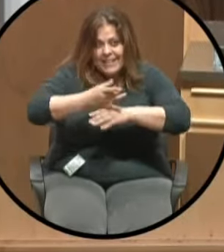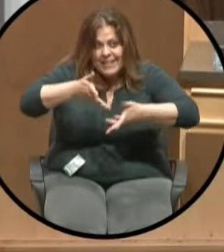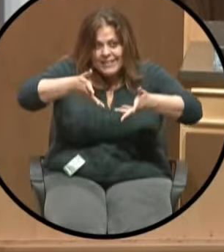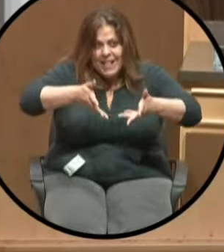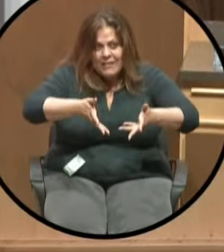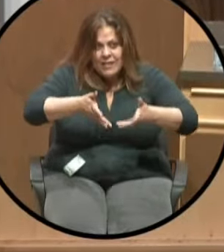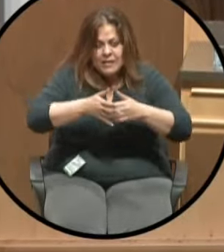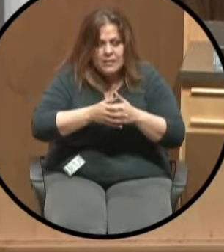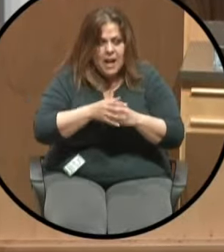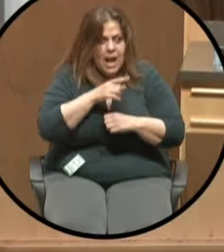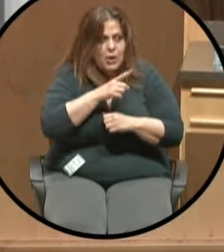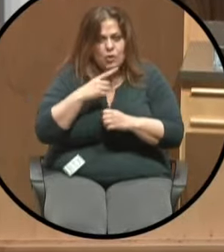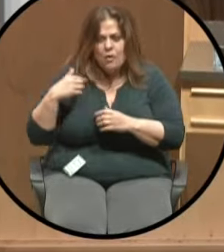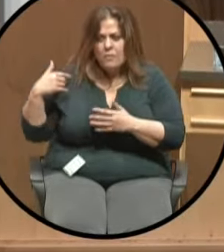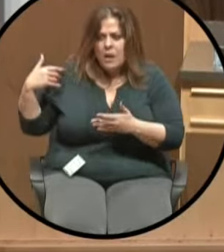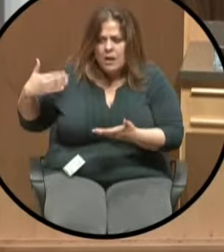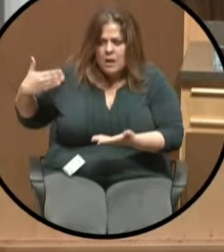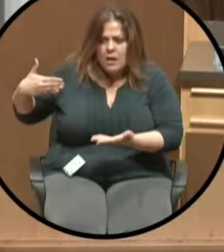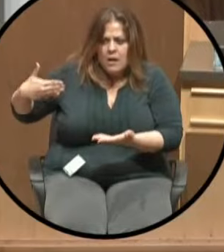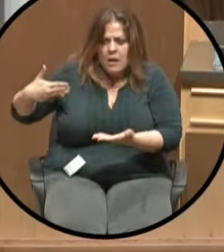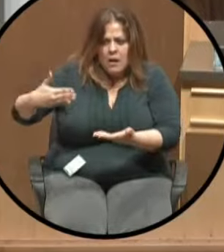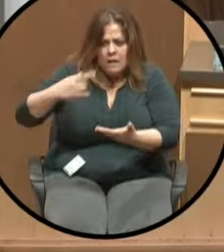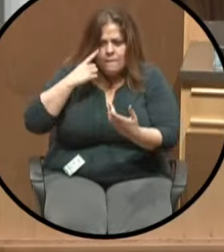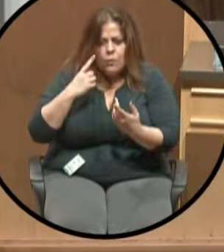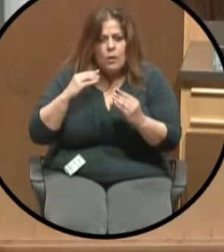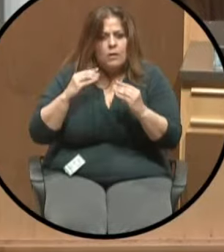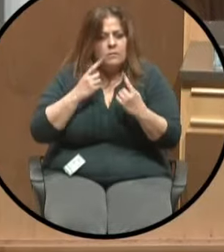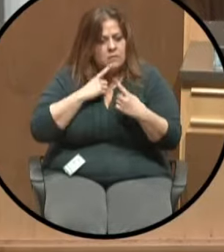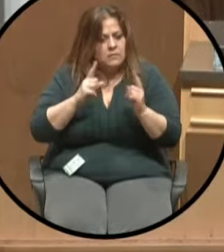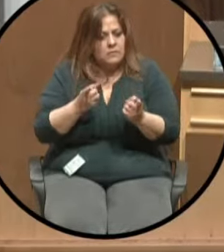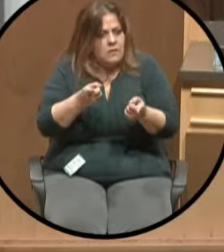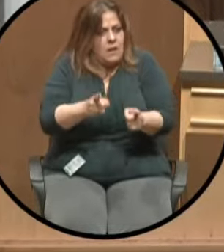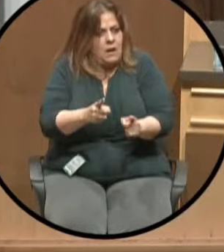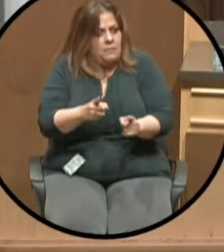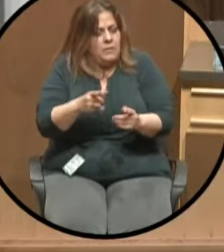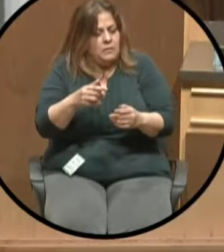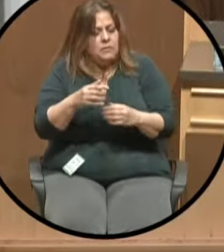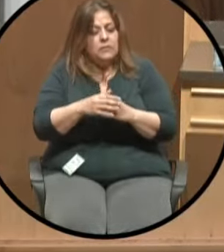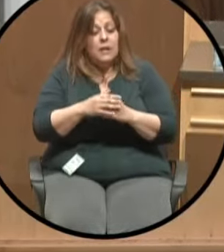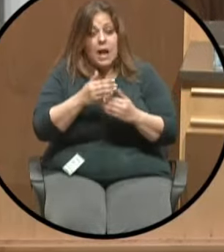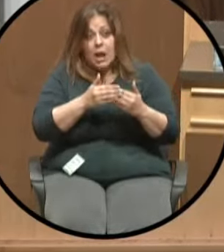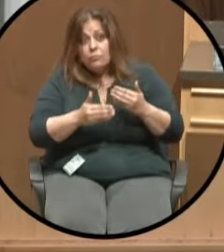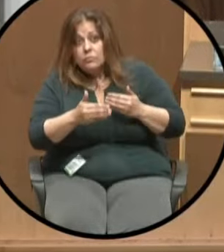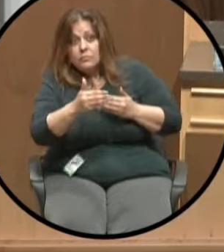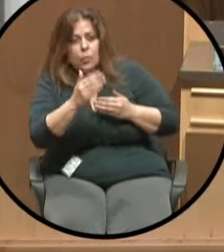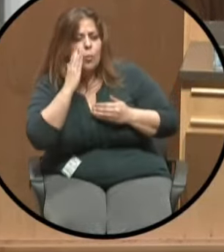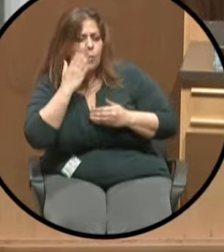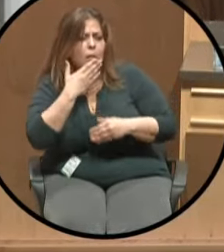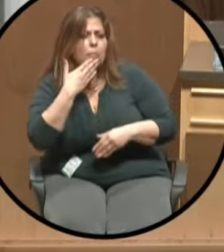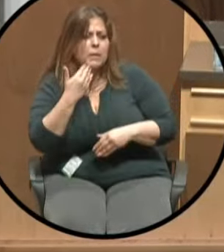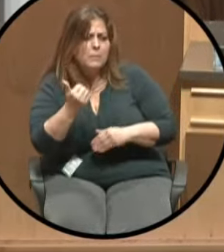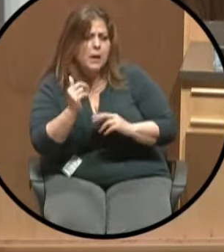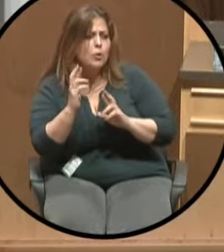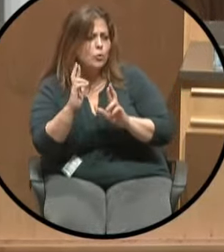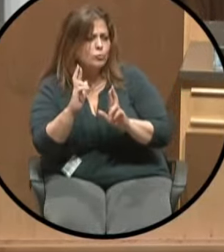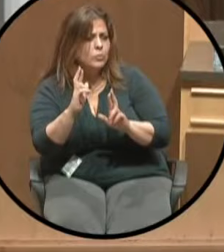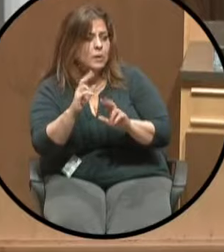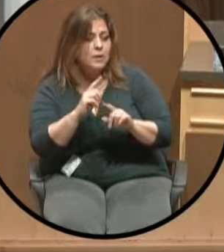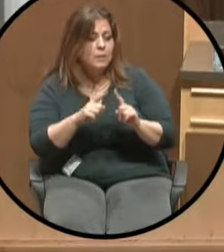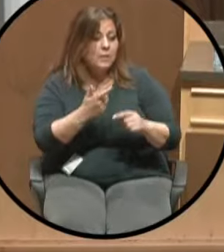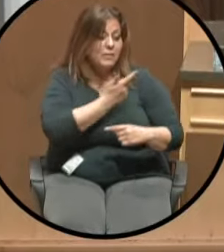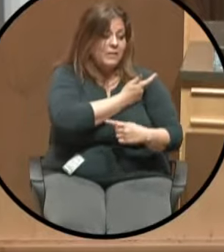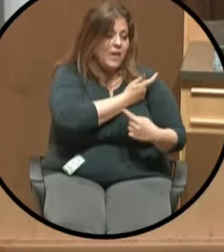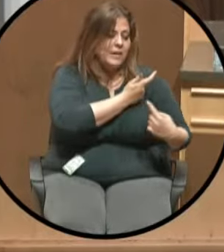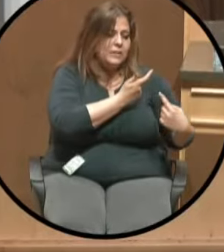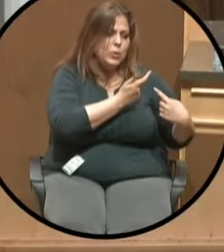here successfully. So what's to come will hopefully be better, but we know that taking the vaccine is